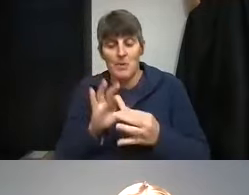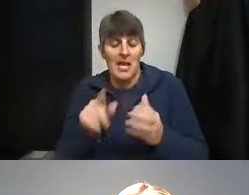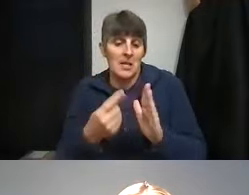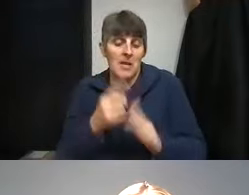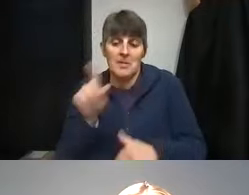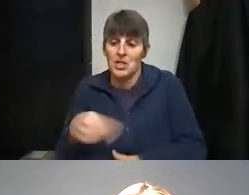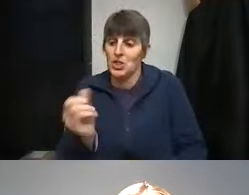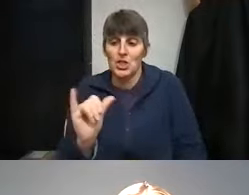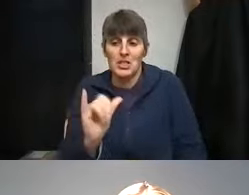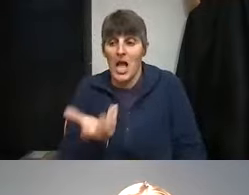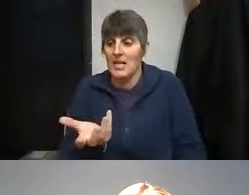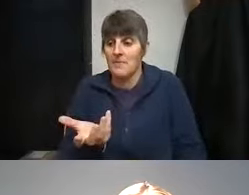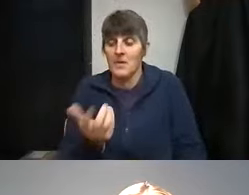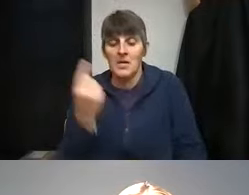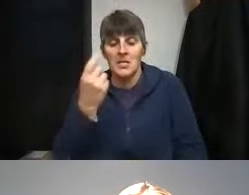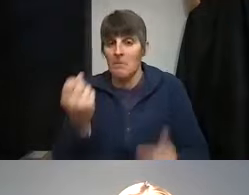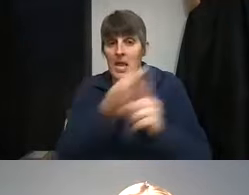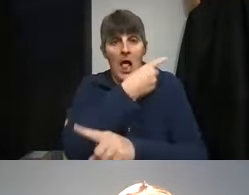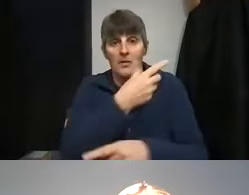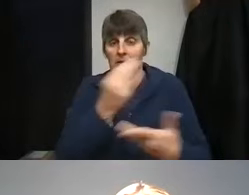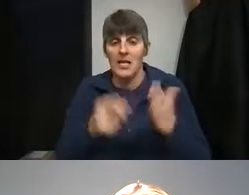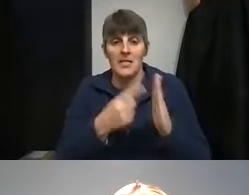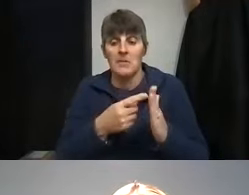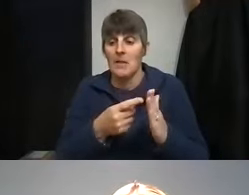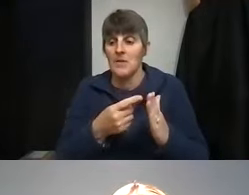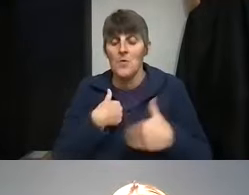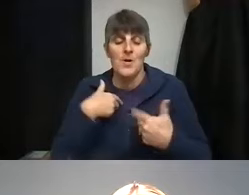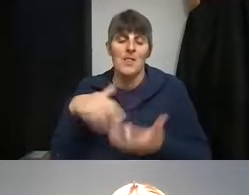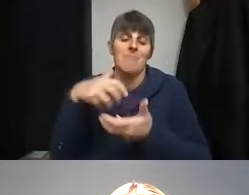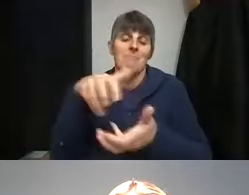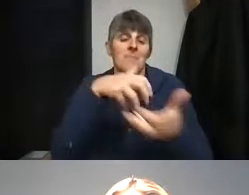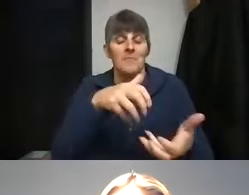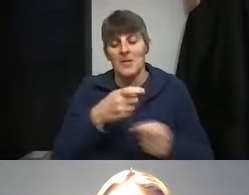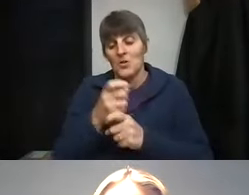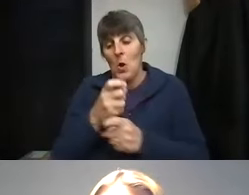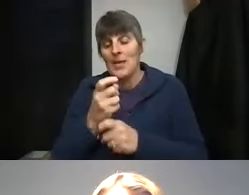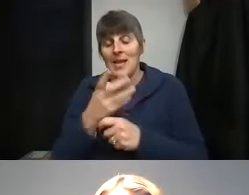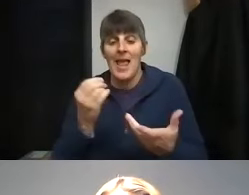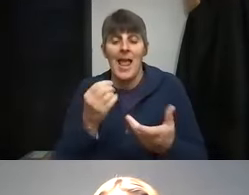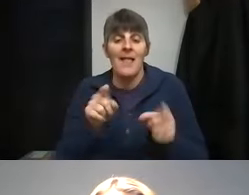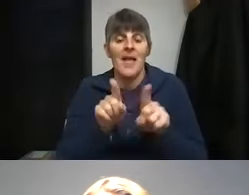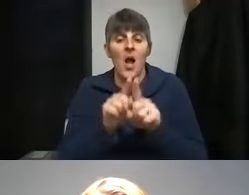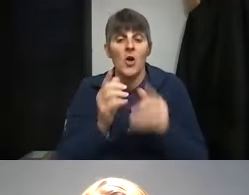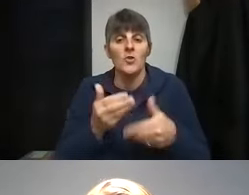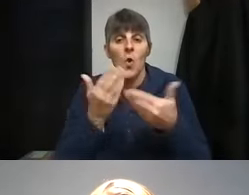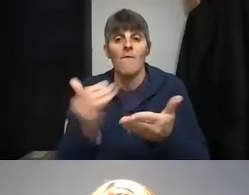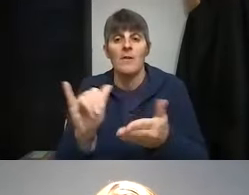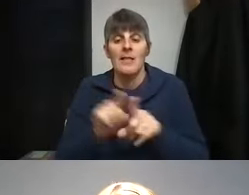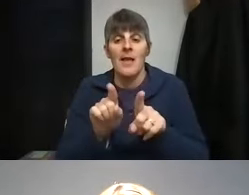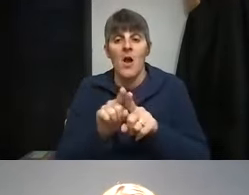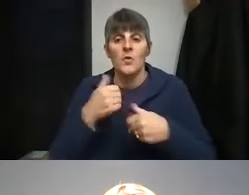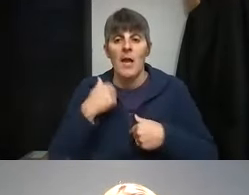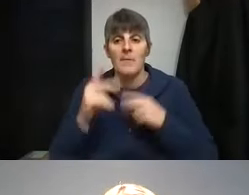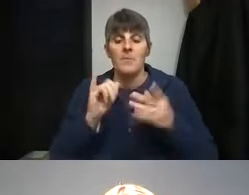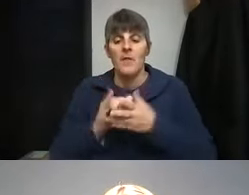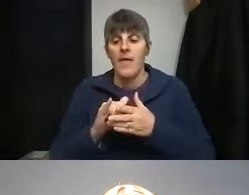just like something else. And sometimes we're cracking jokes. So, and they also offer, like, they also have people that